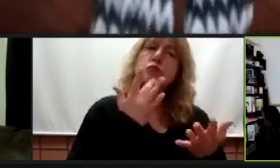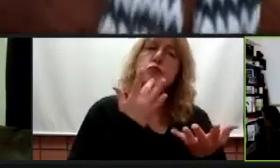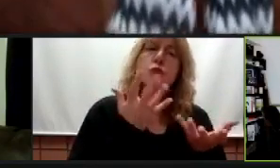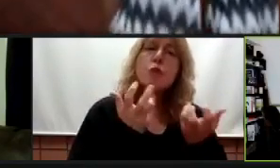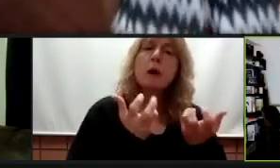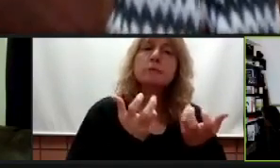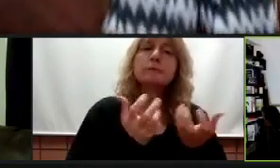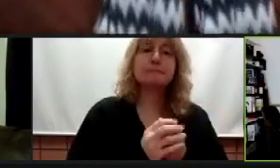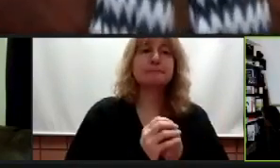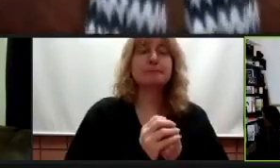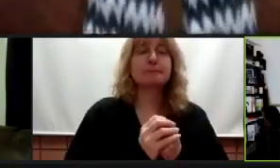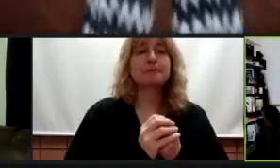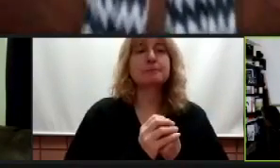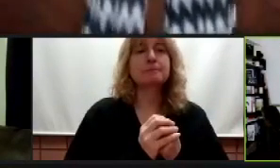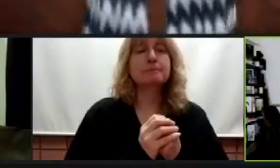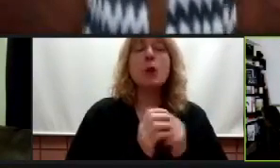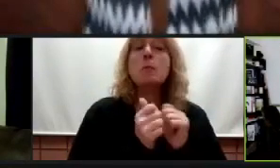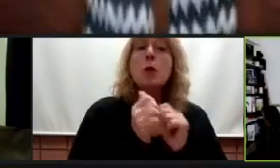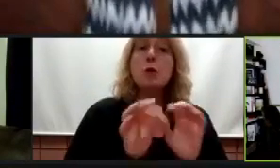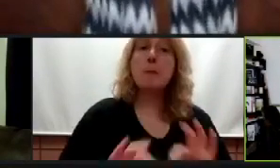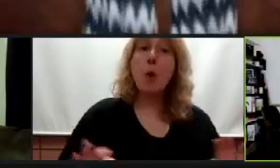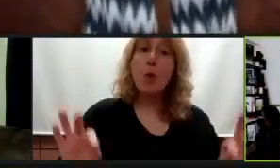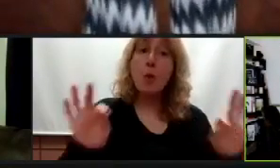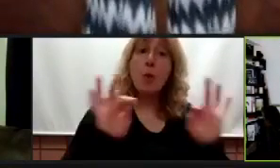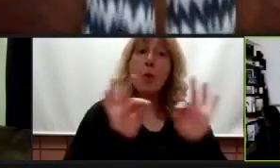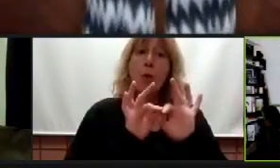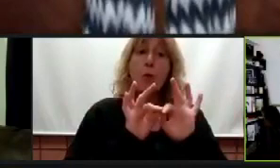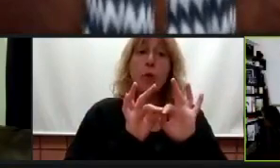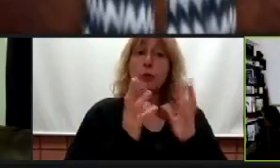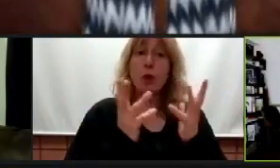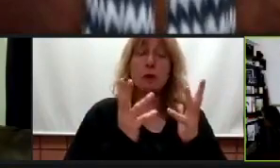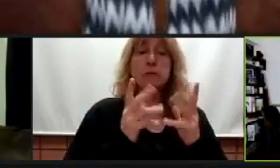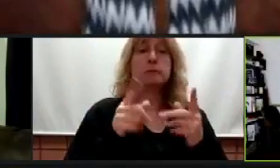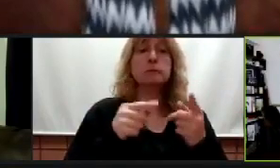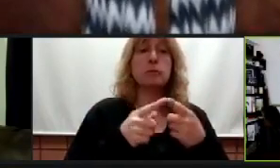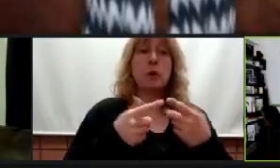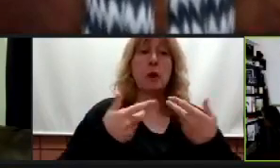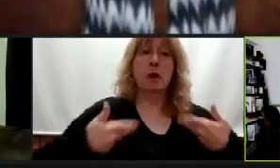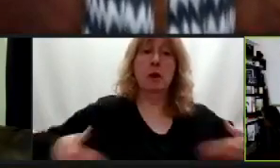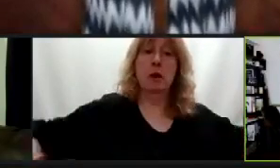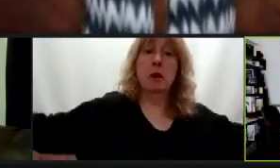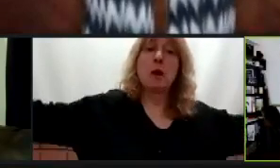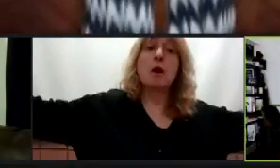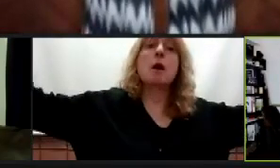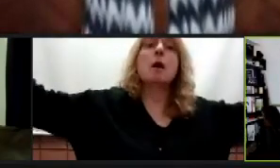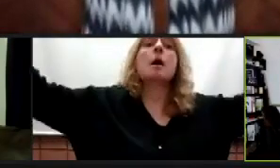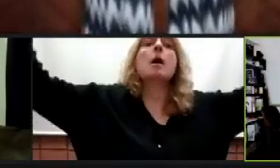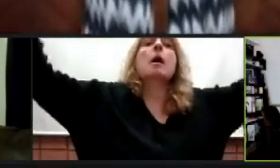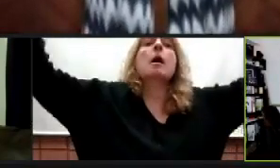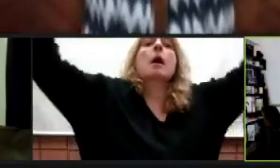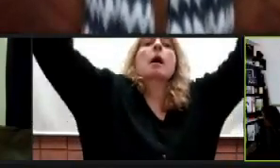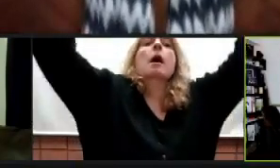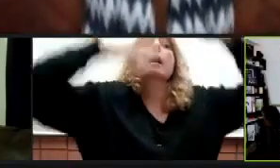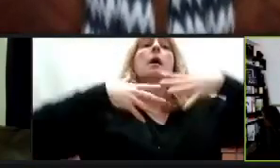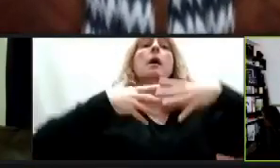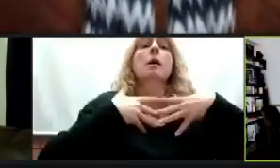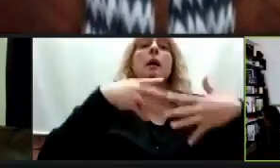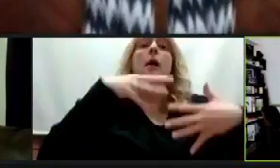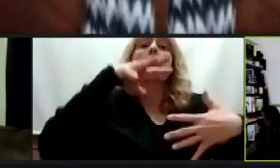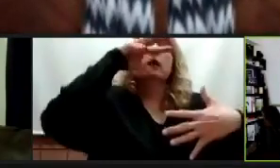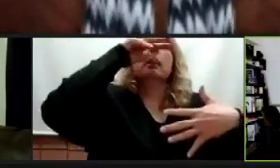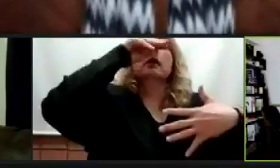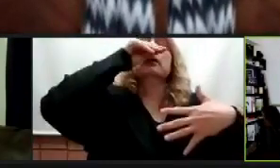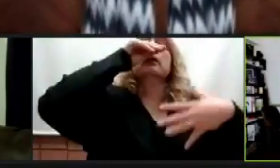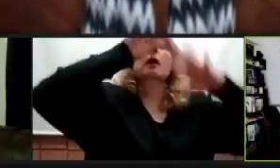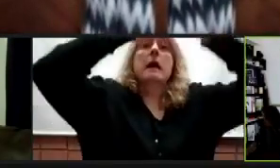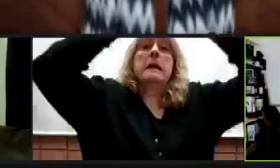The most important thing, as we open your arms wide, breathing in and exhaling, is to notice